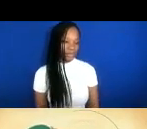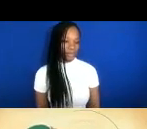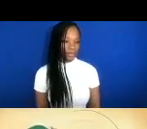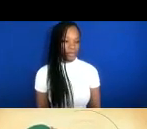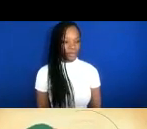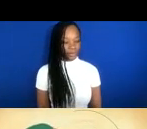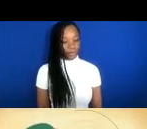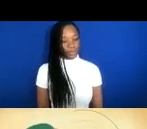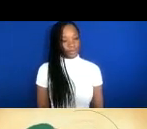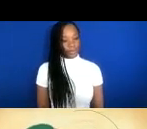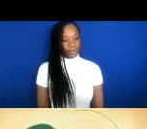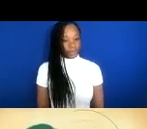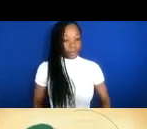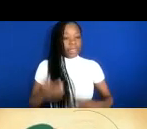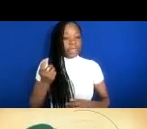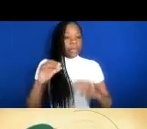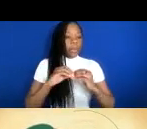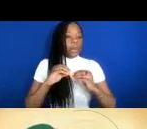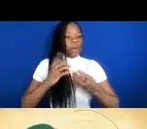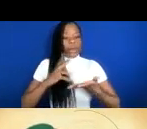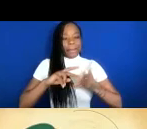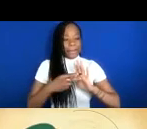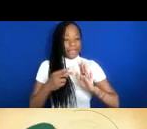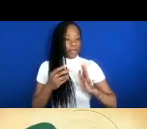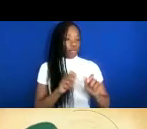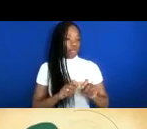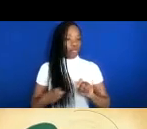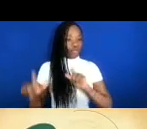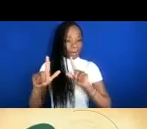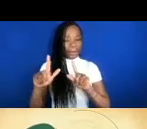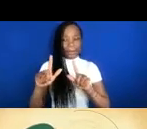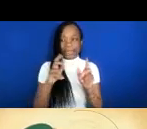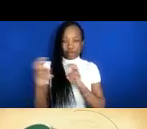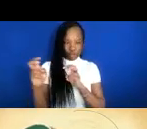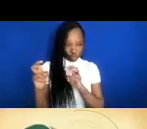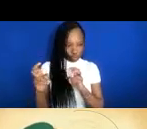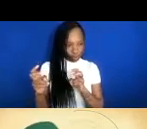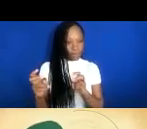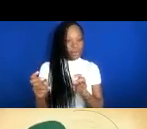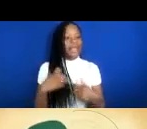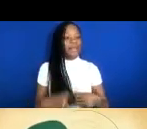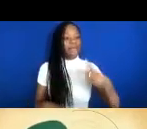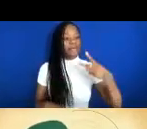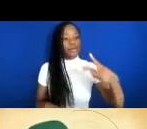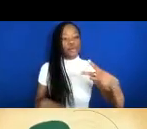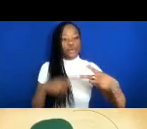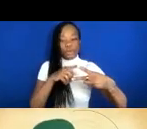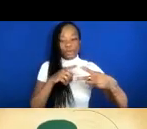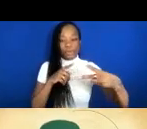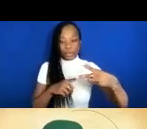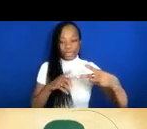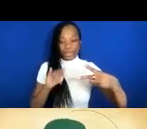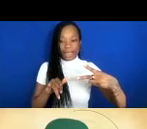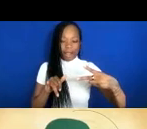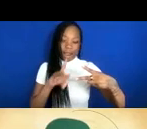A little bit more about what I mean when I say reframing the issue. These are two bullet points that are actually